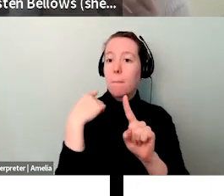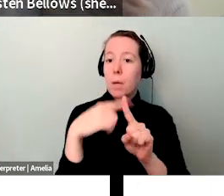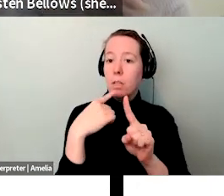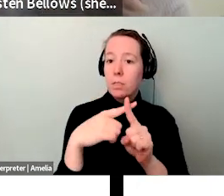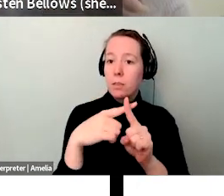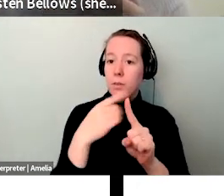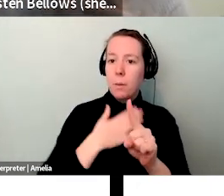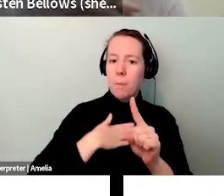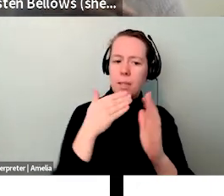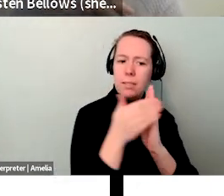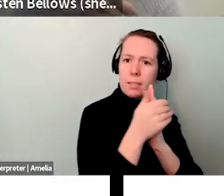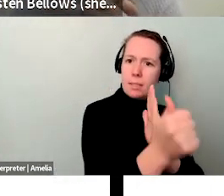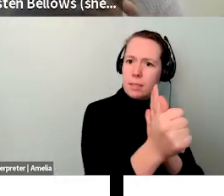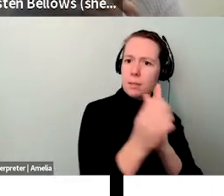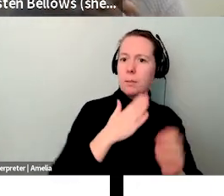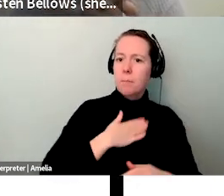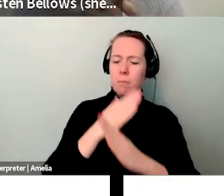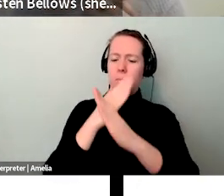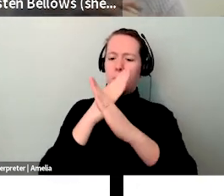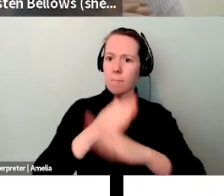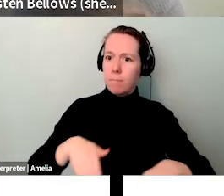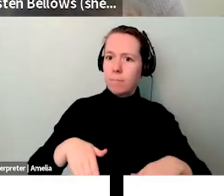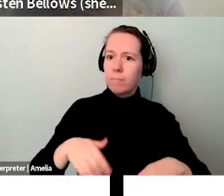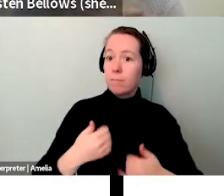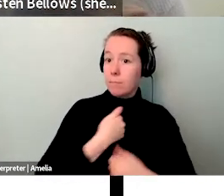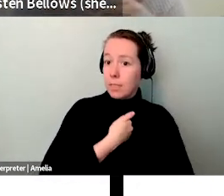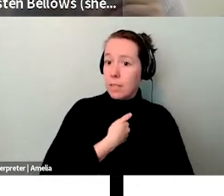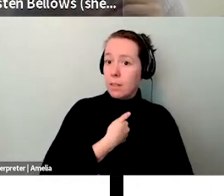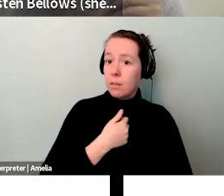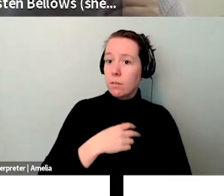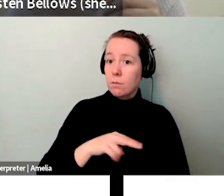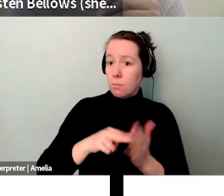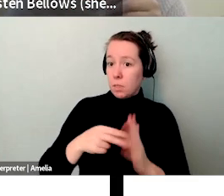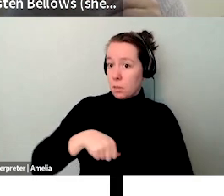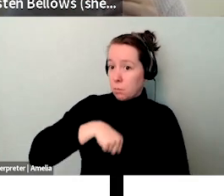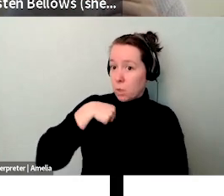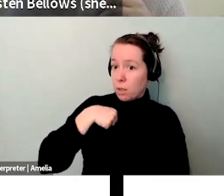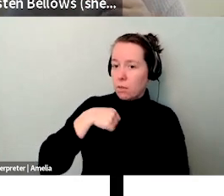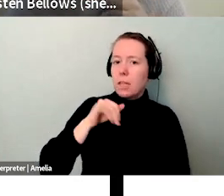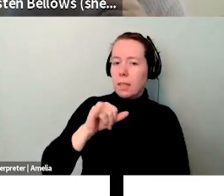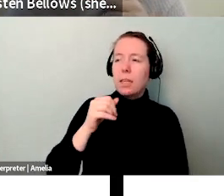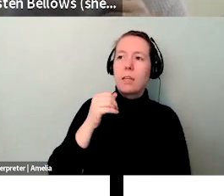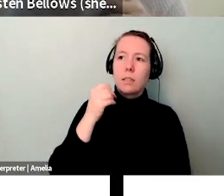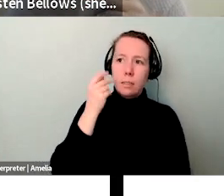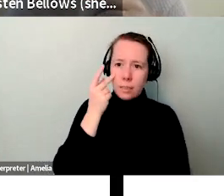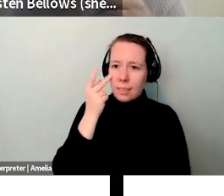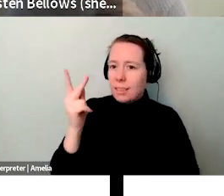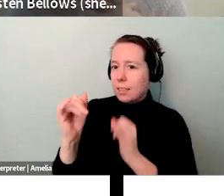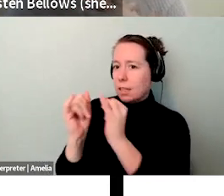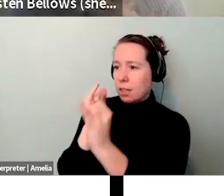that barrier has been well received by employers in the past.